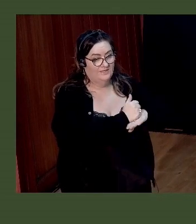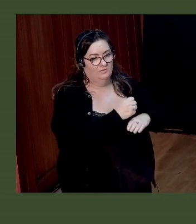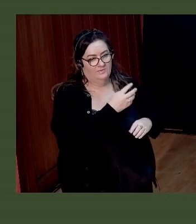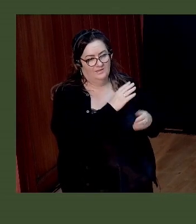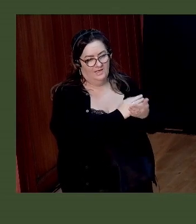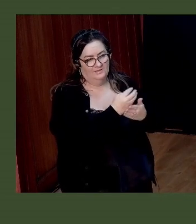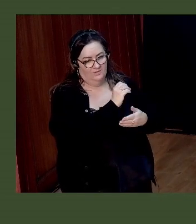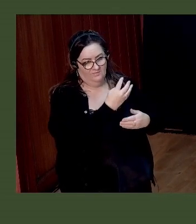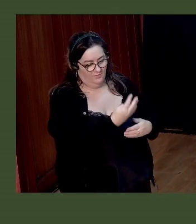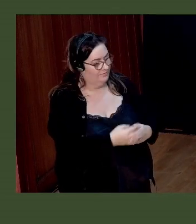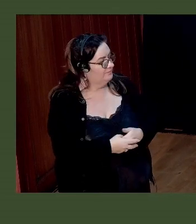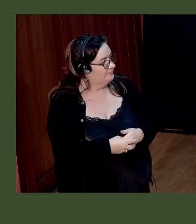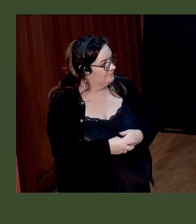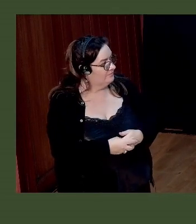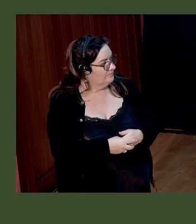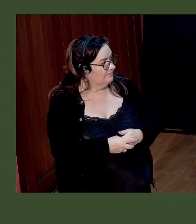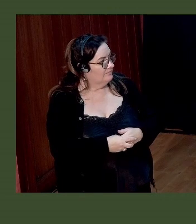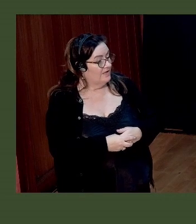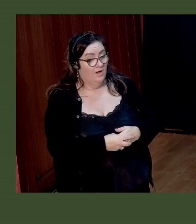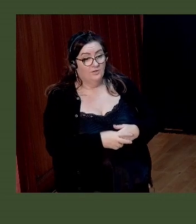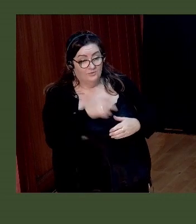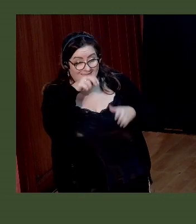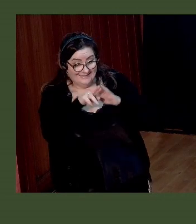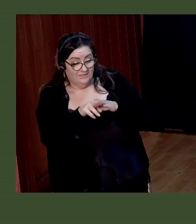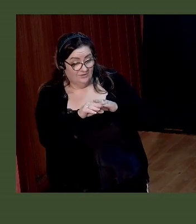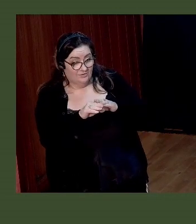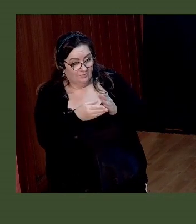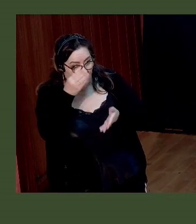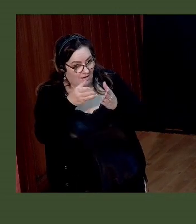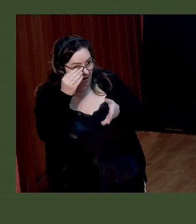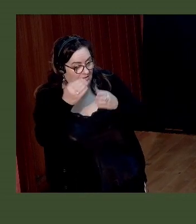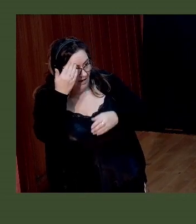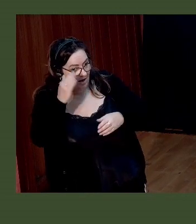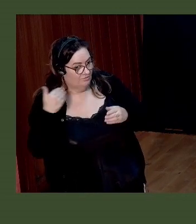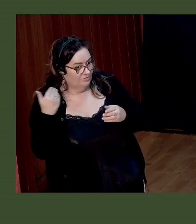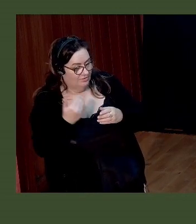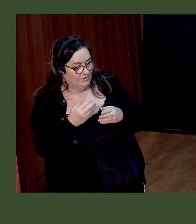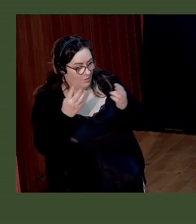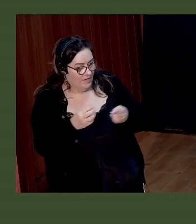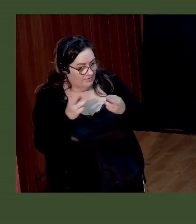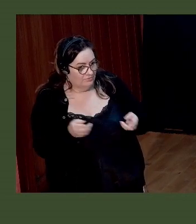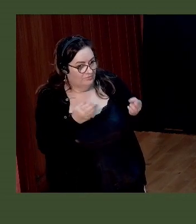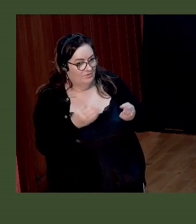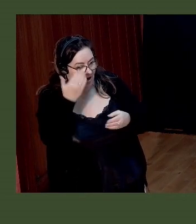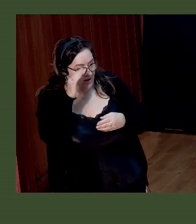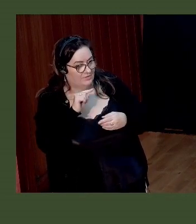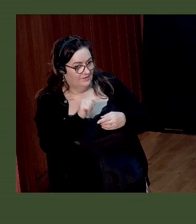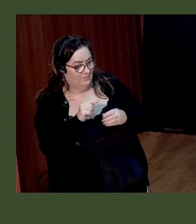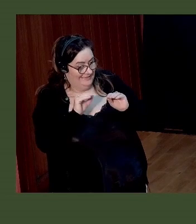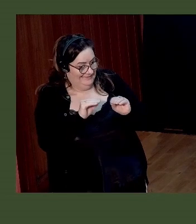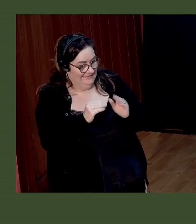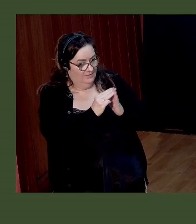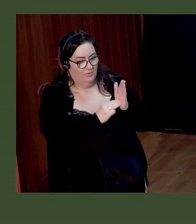They focused on teachers primarily, even though teachers were not required to learn Irish in the years of the revival. One can say, therefore, that there was a